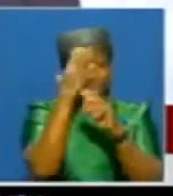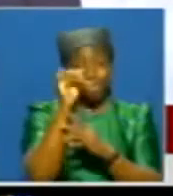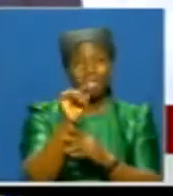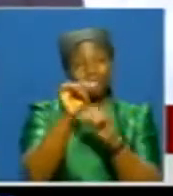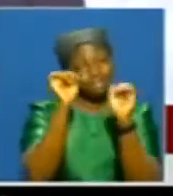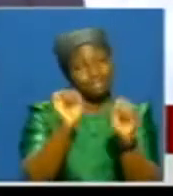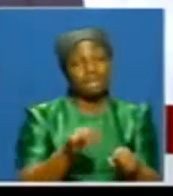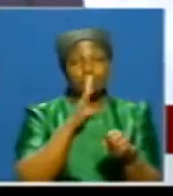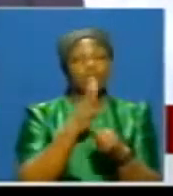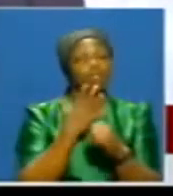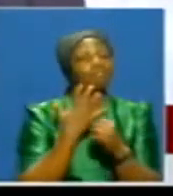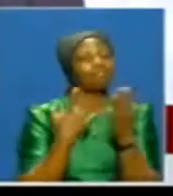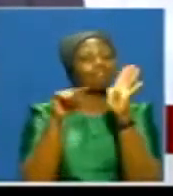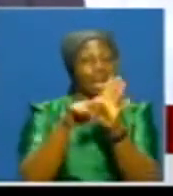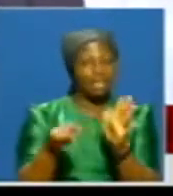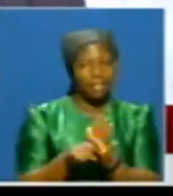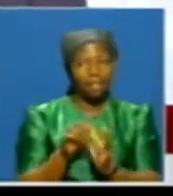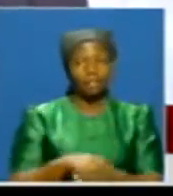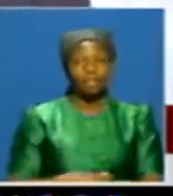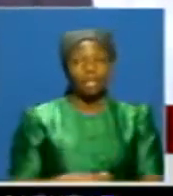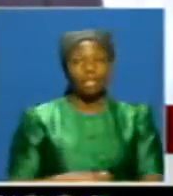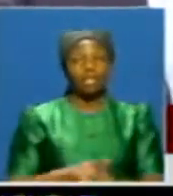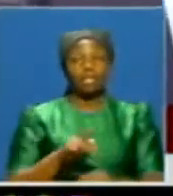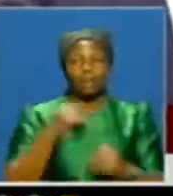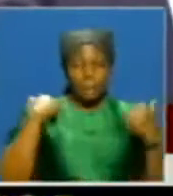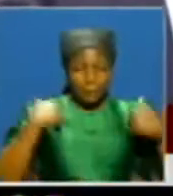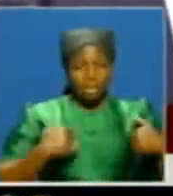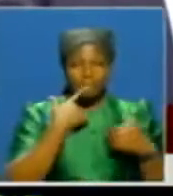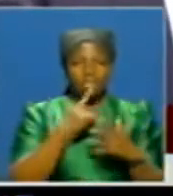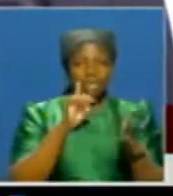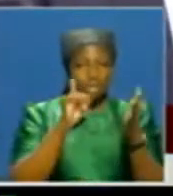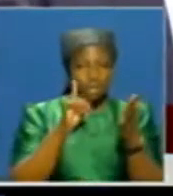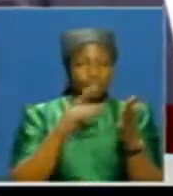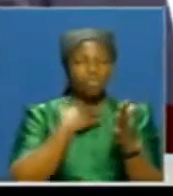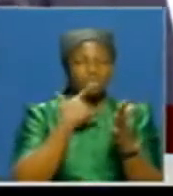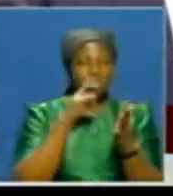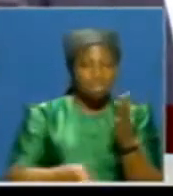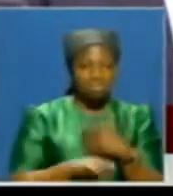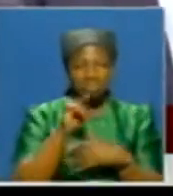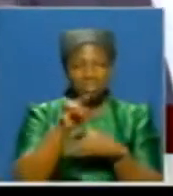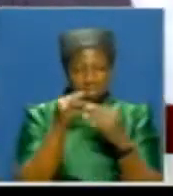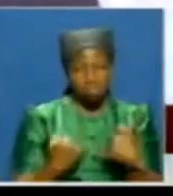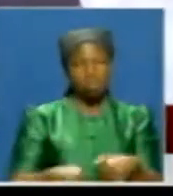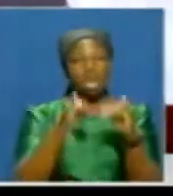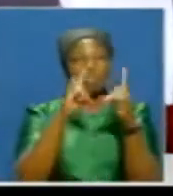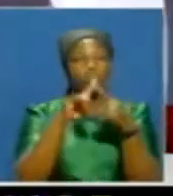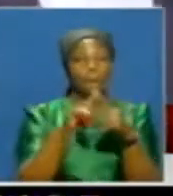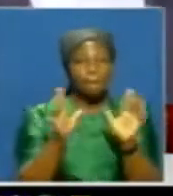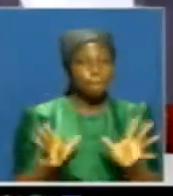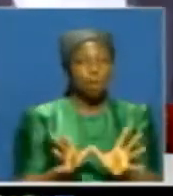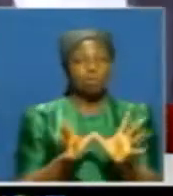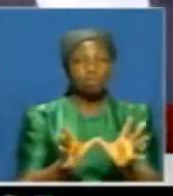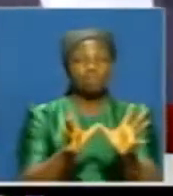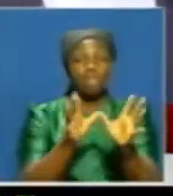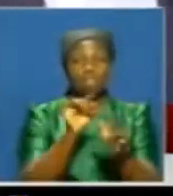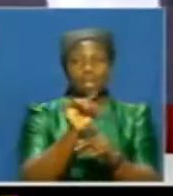retrogressive. And I want to say that this attempt to push such a bills